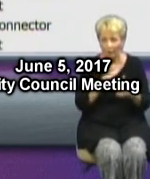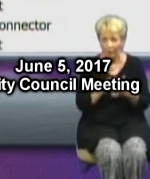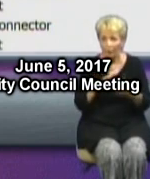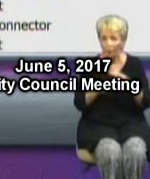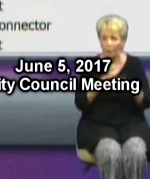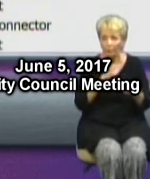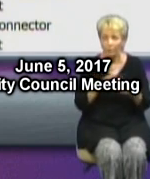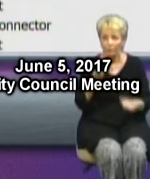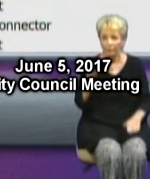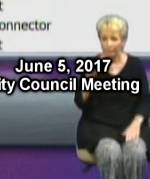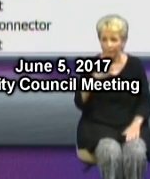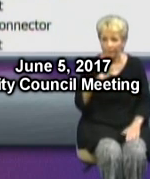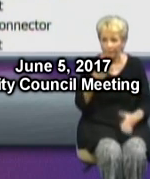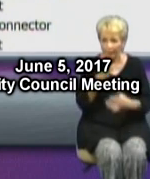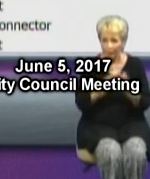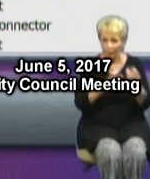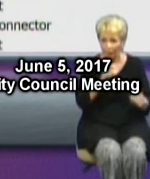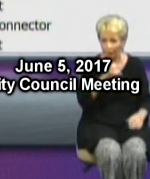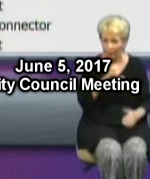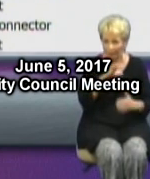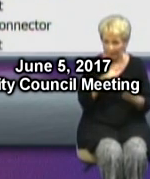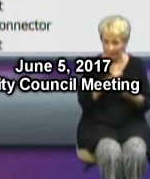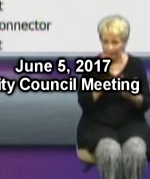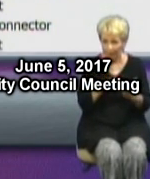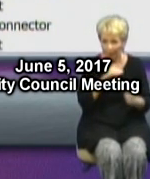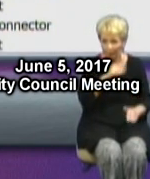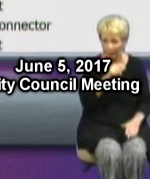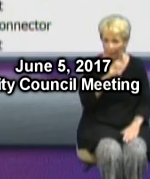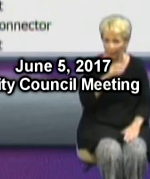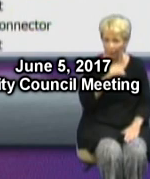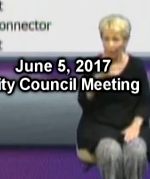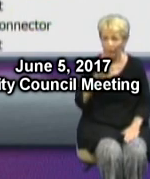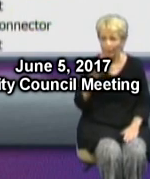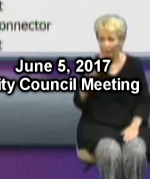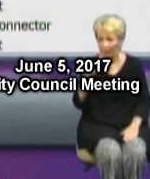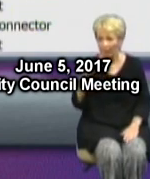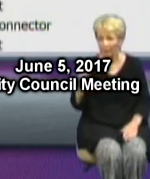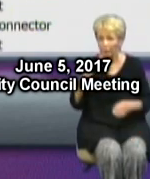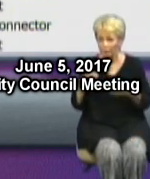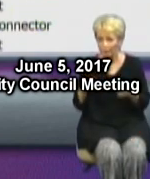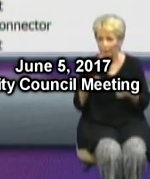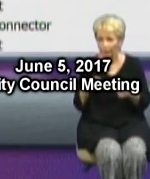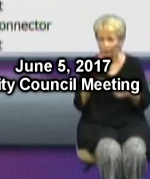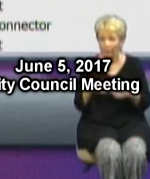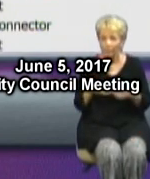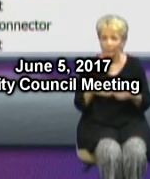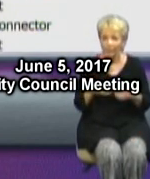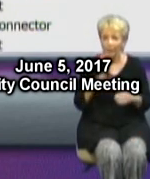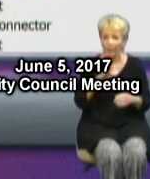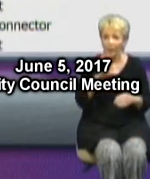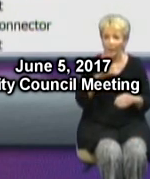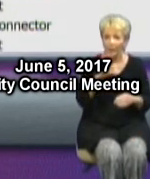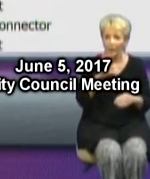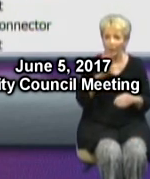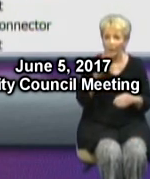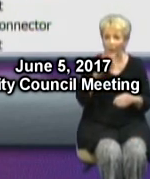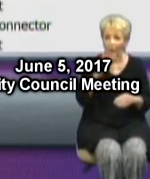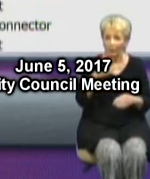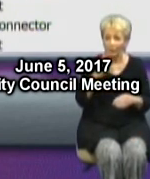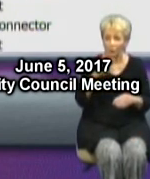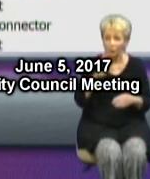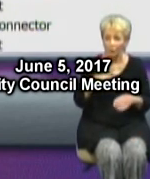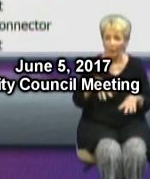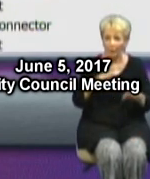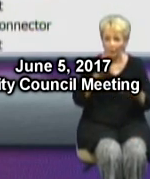Air conditioning, both recreation centers, Mountain View and Collett Street. a College Street Road Diet, looking at